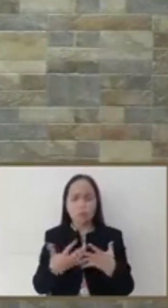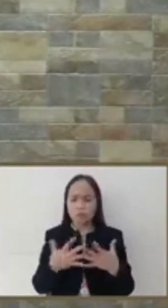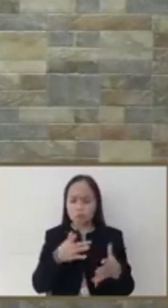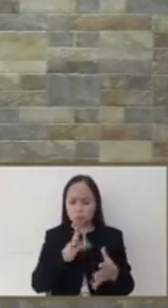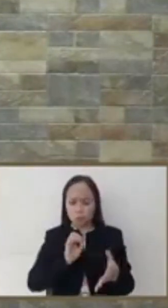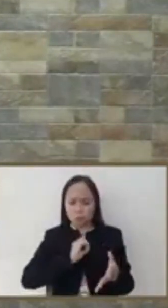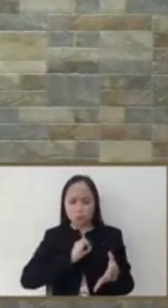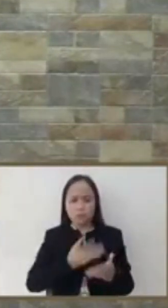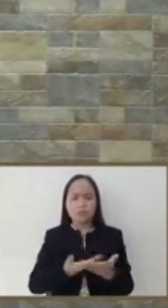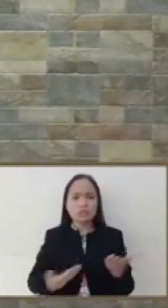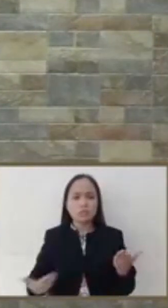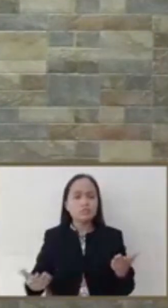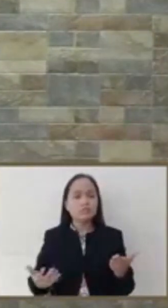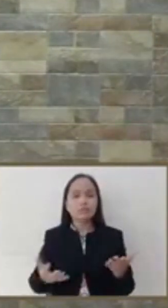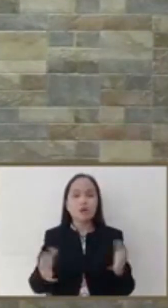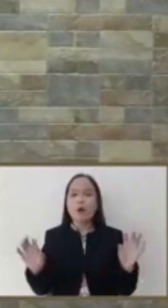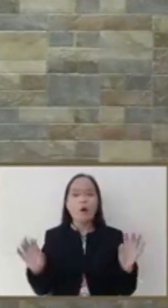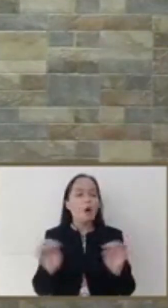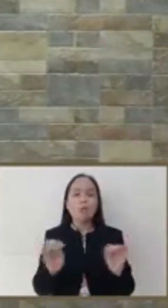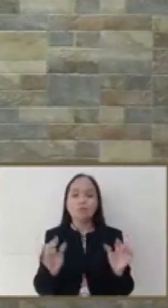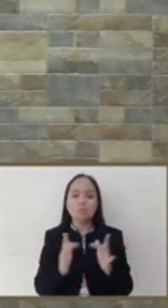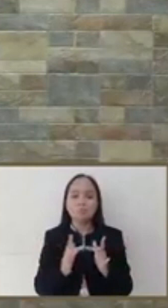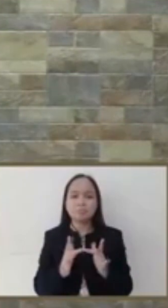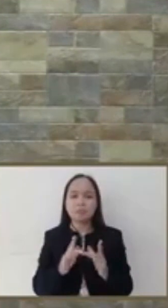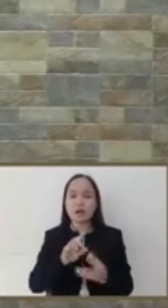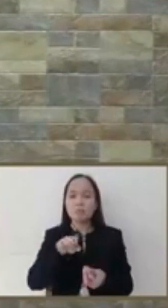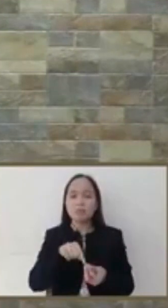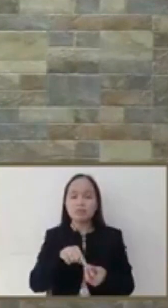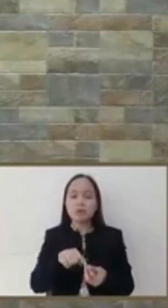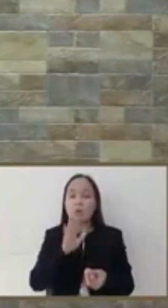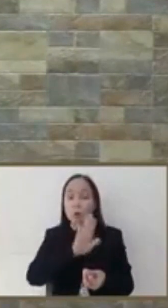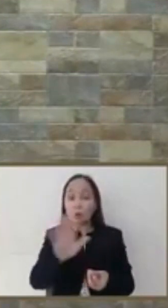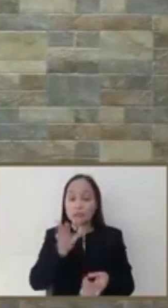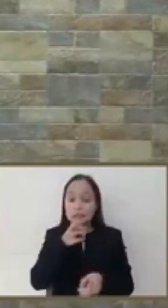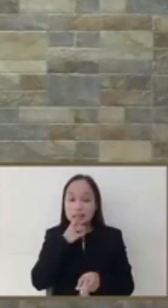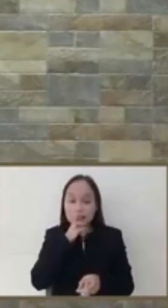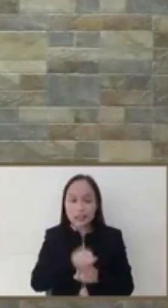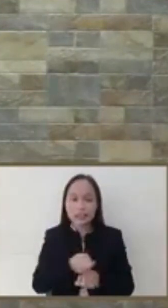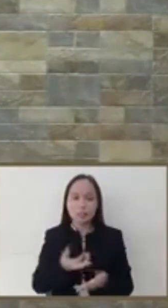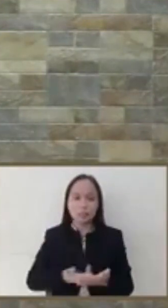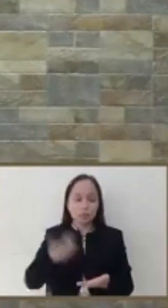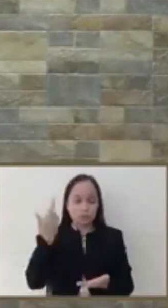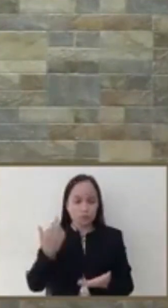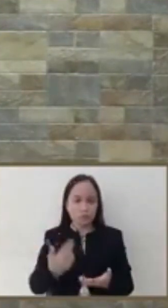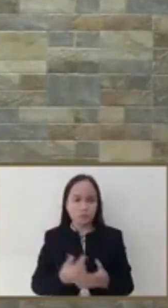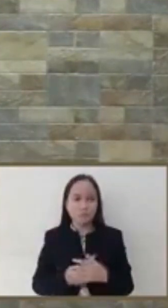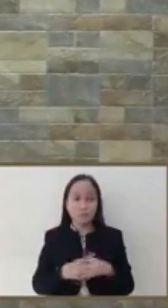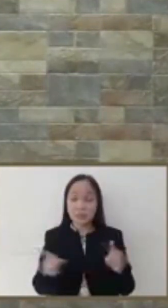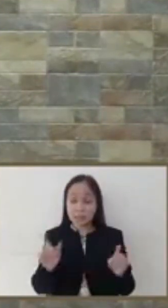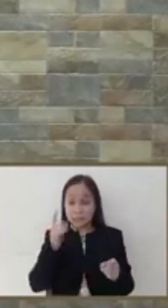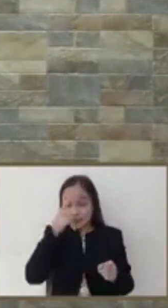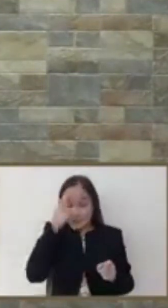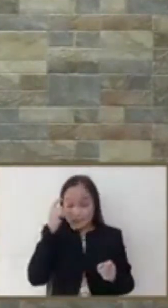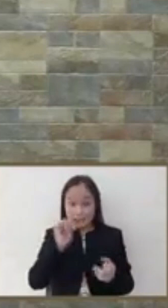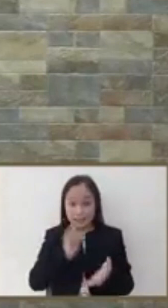po tayo, wala ho to. It has nothing to do with real riches. I mean with real wealth. Because those are